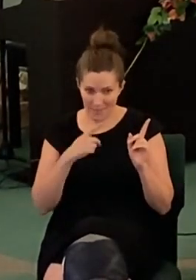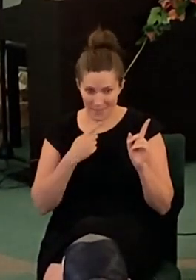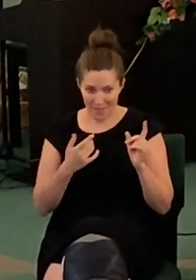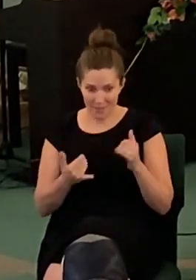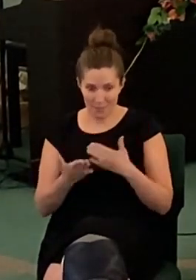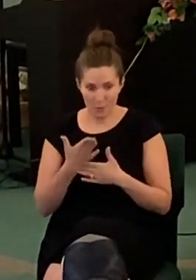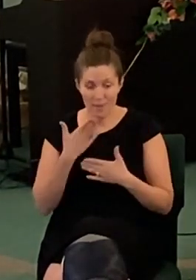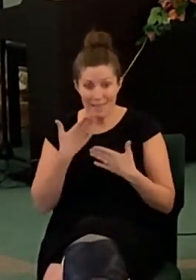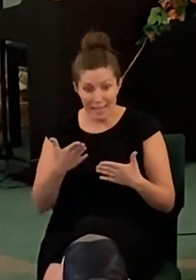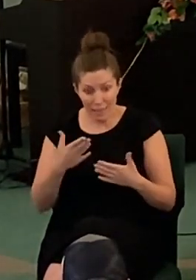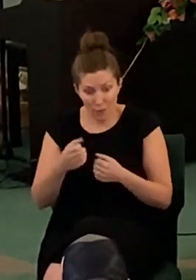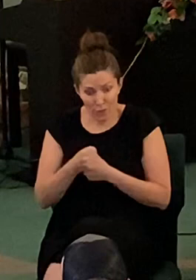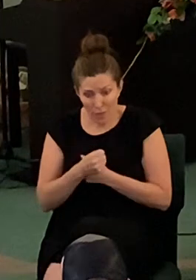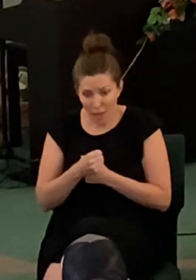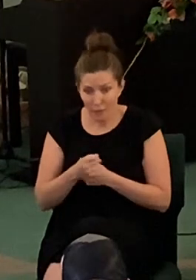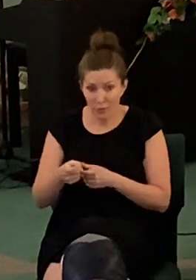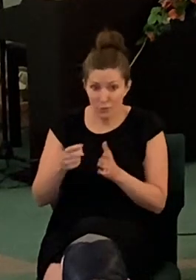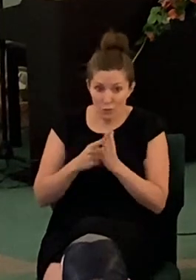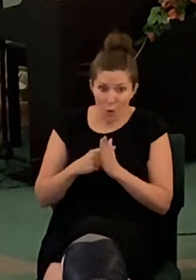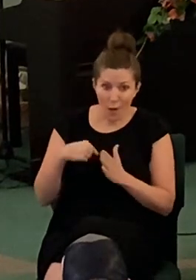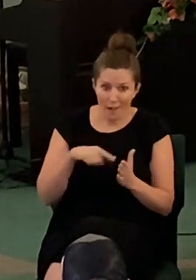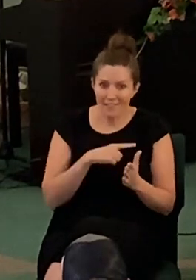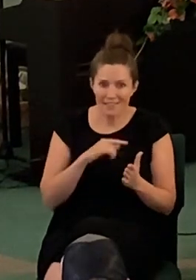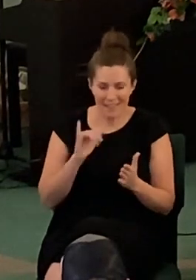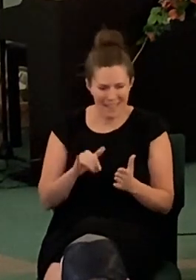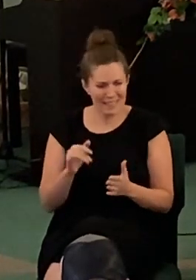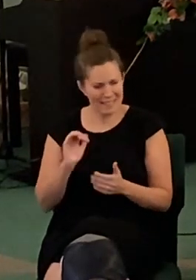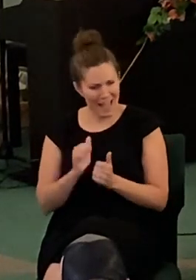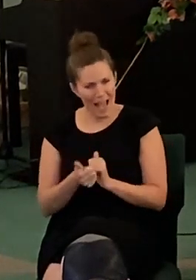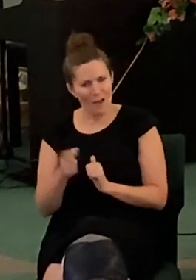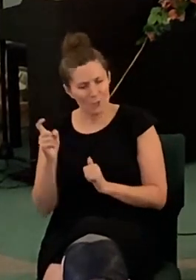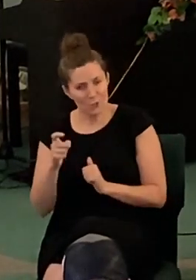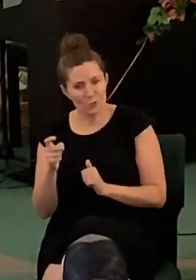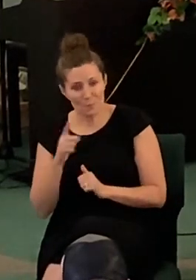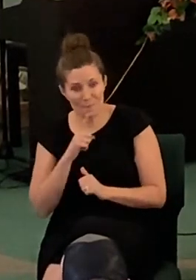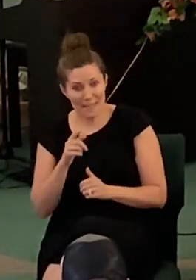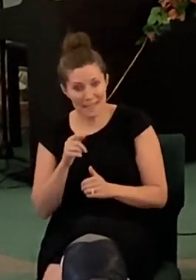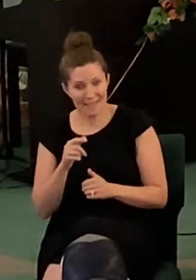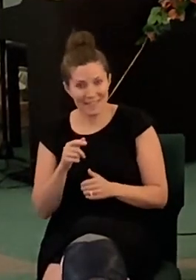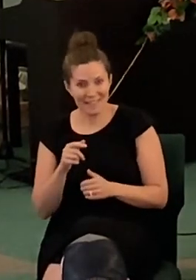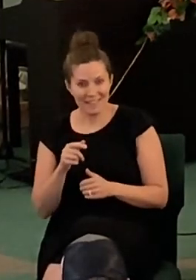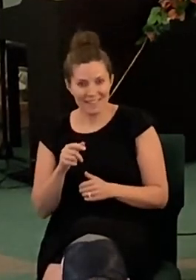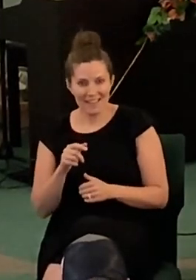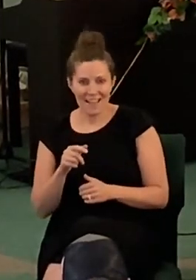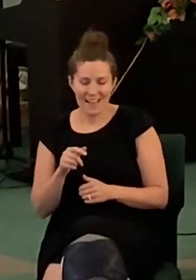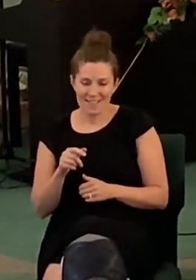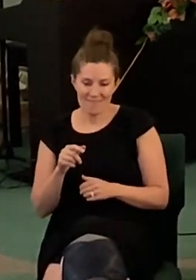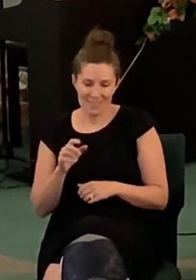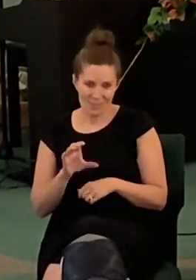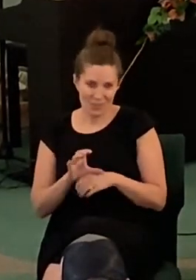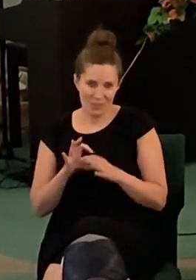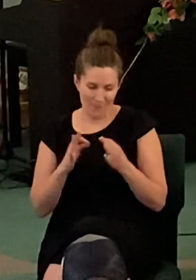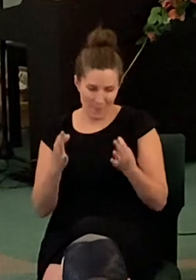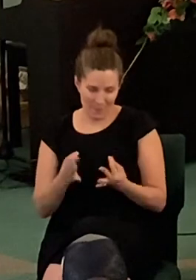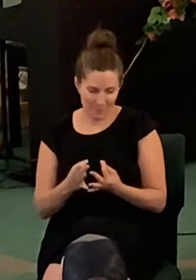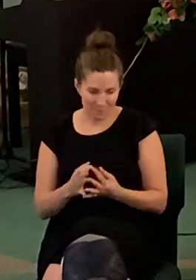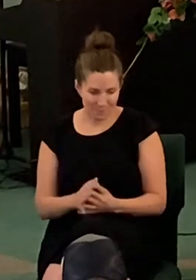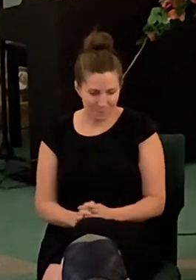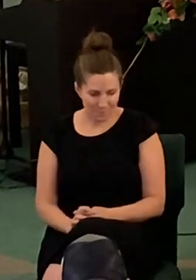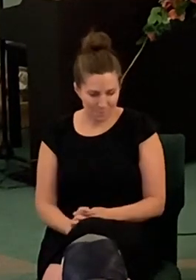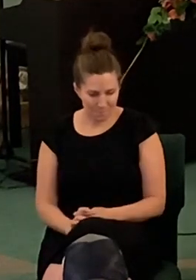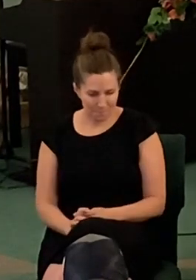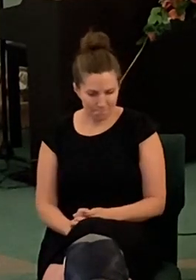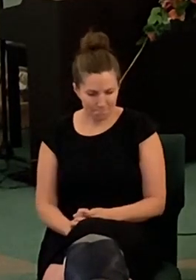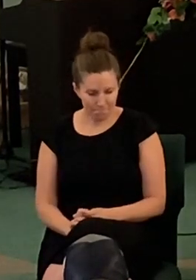be. Andrew Jackson, he was our seventh president of the United States, but before that, he was in charge